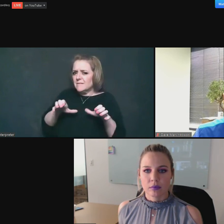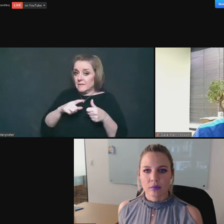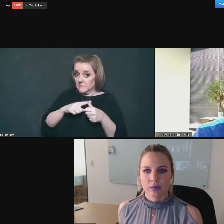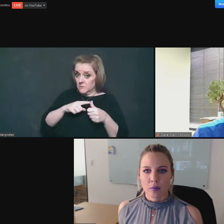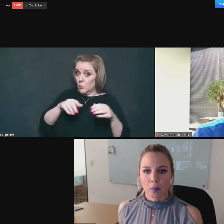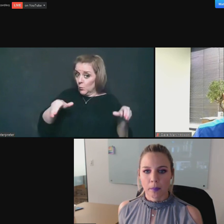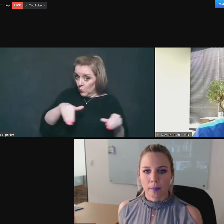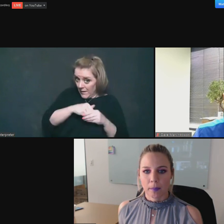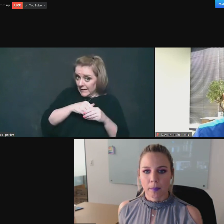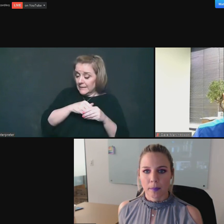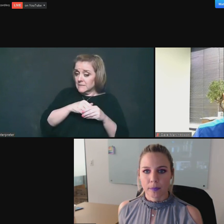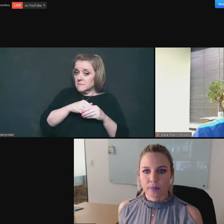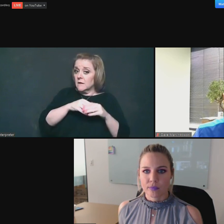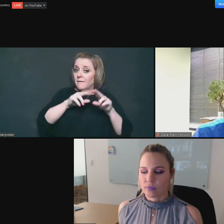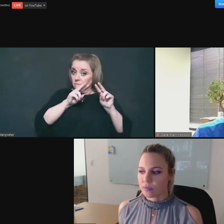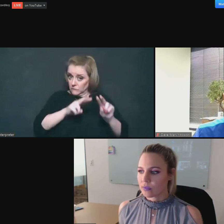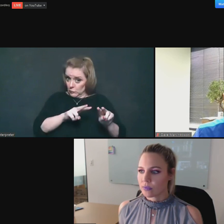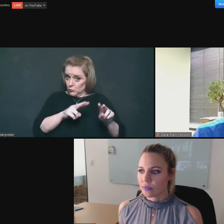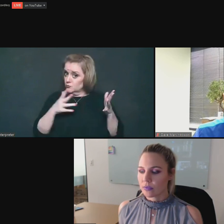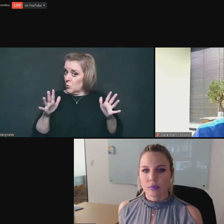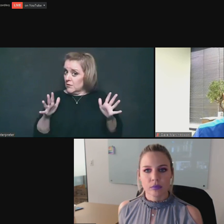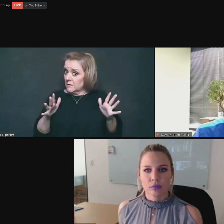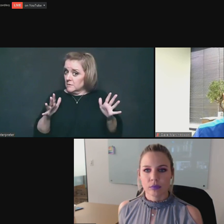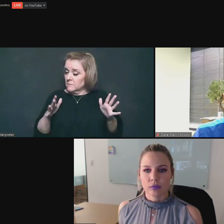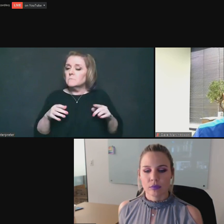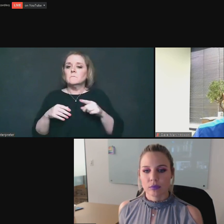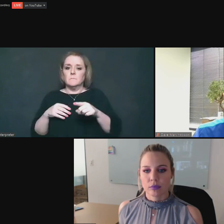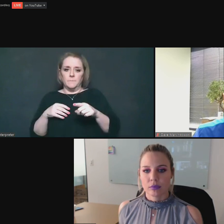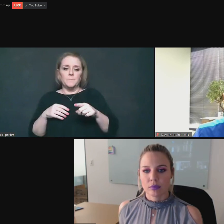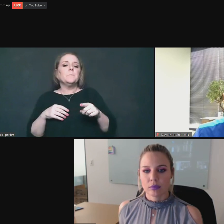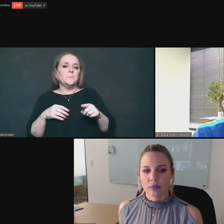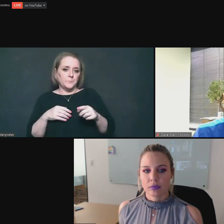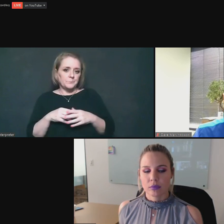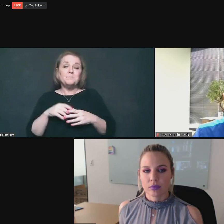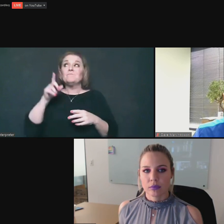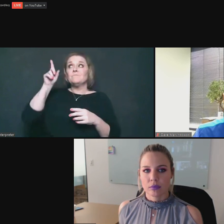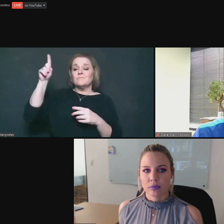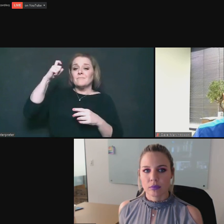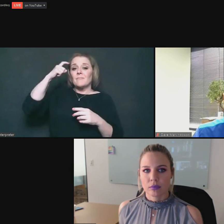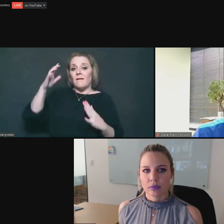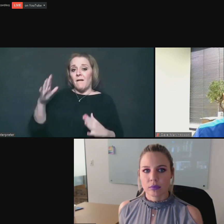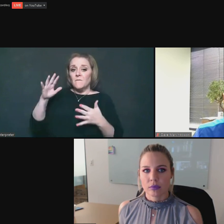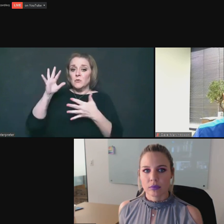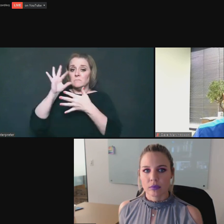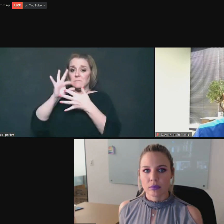and funerals. Yeah, it identified.